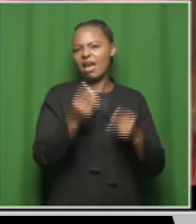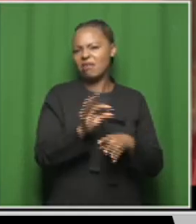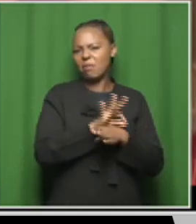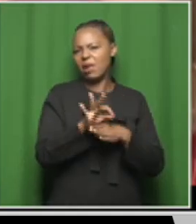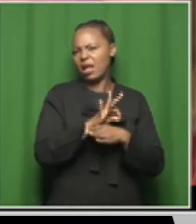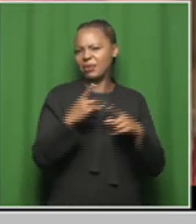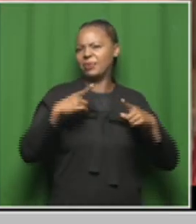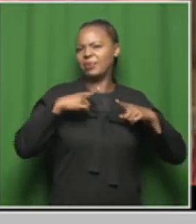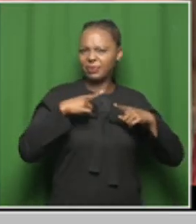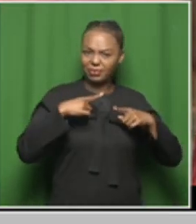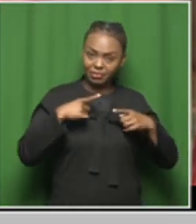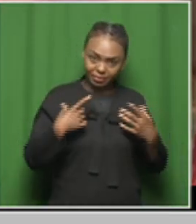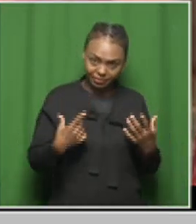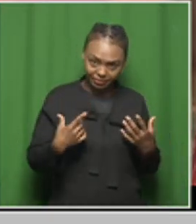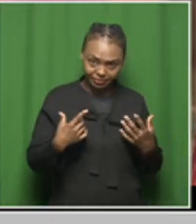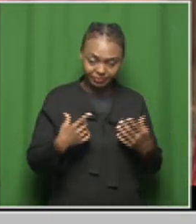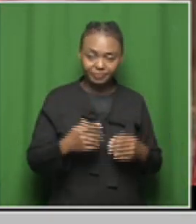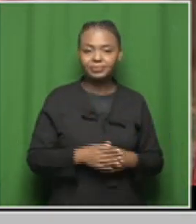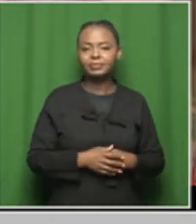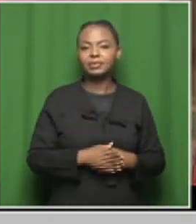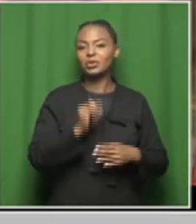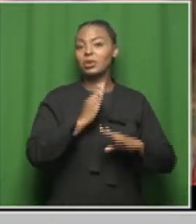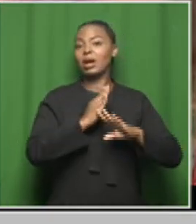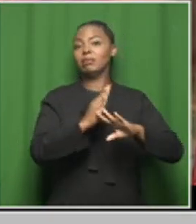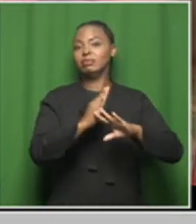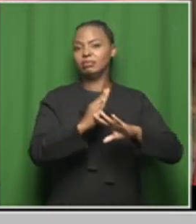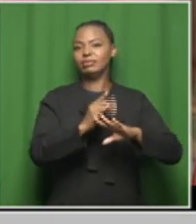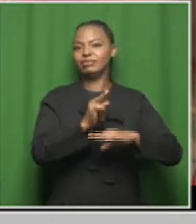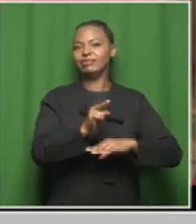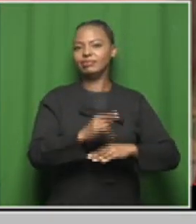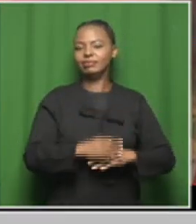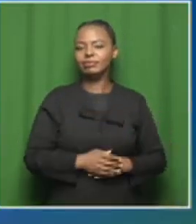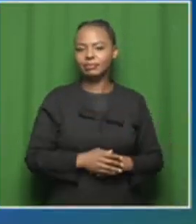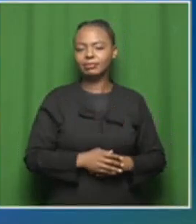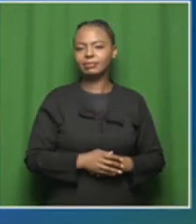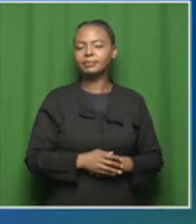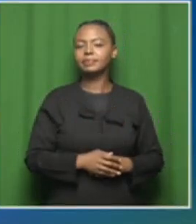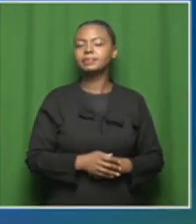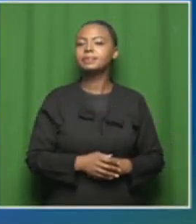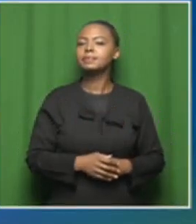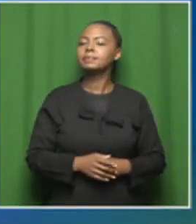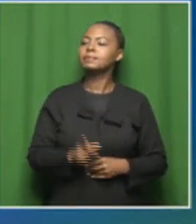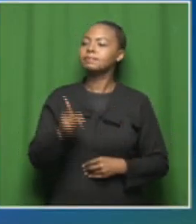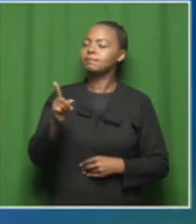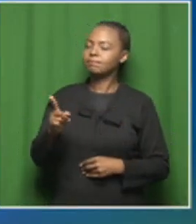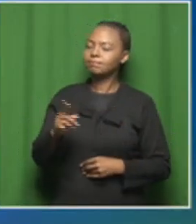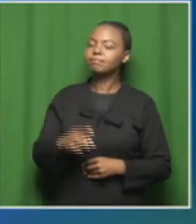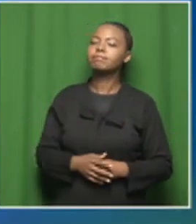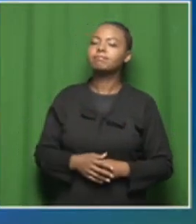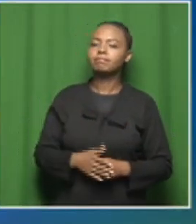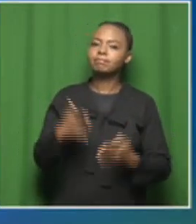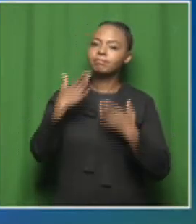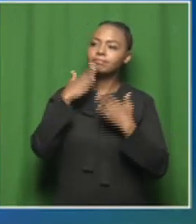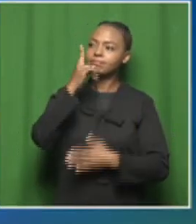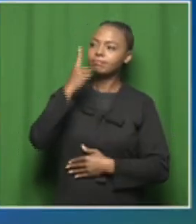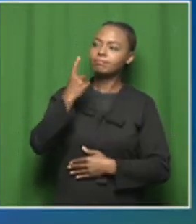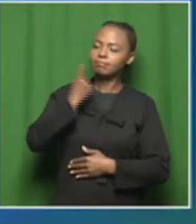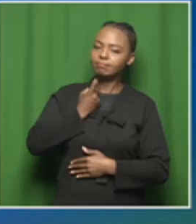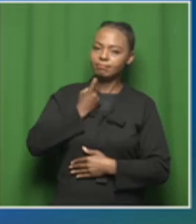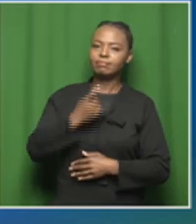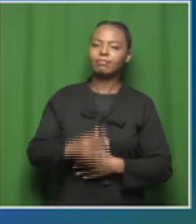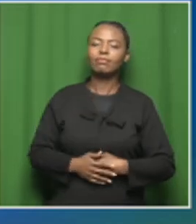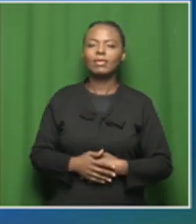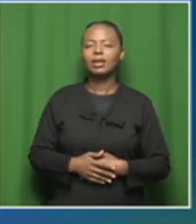So thank you for that question. And as Dr. Tulio said, it's a common sort of self-limiting